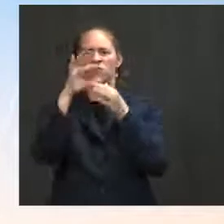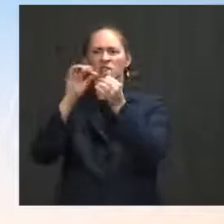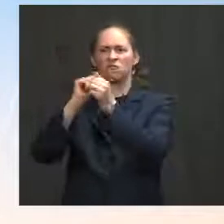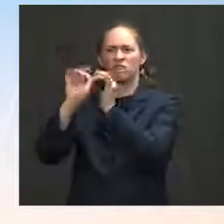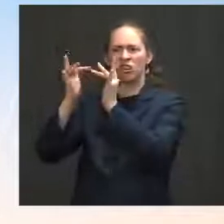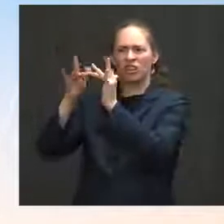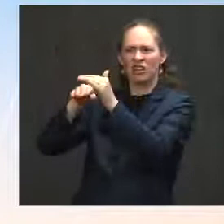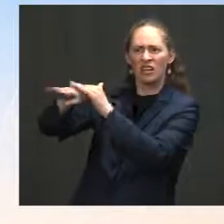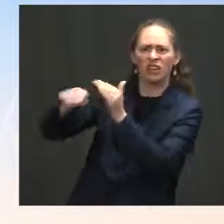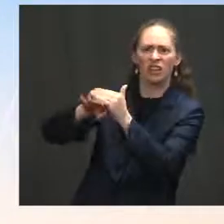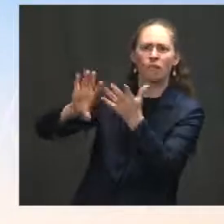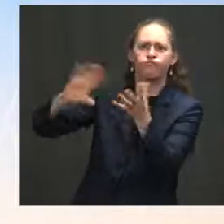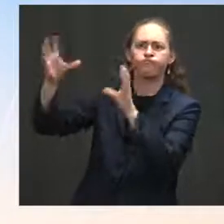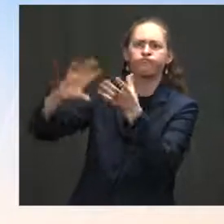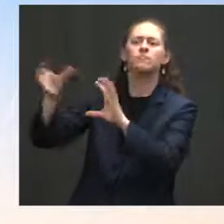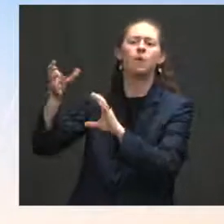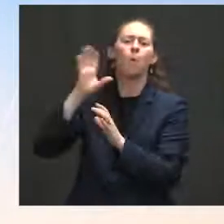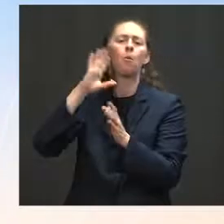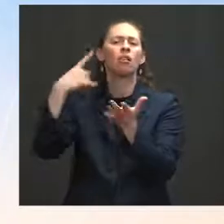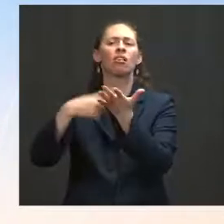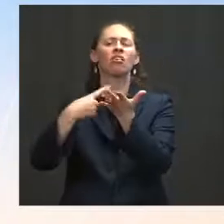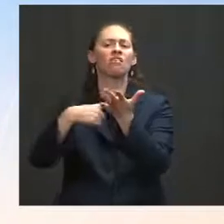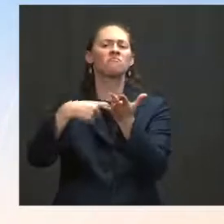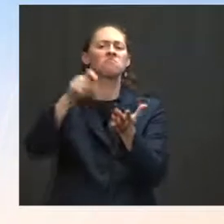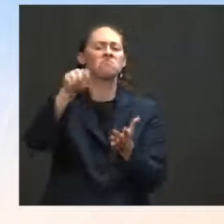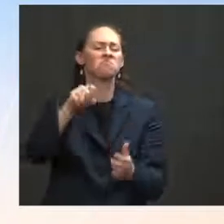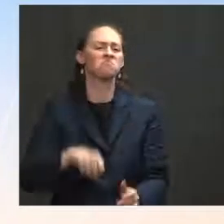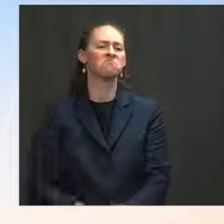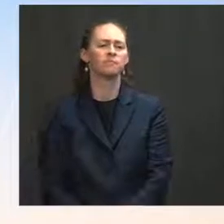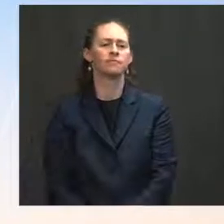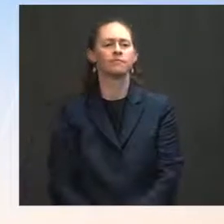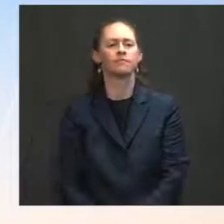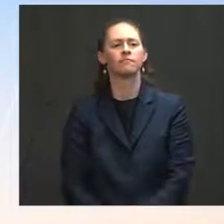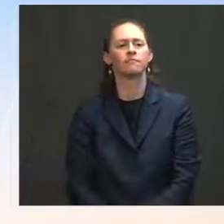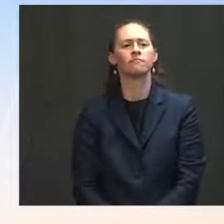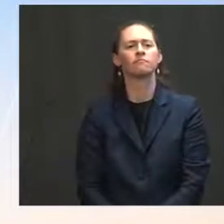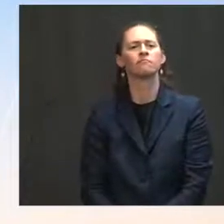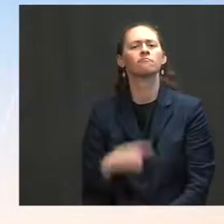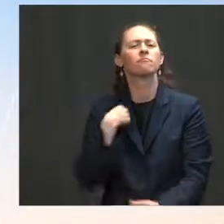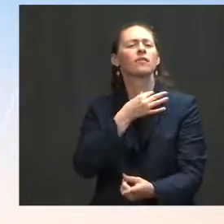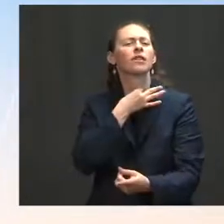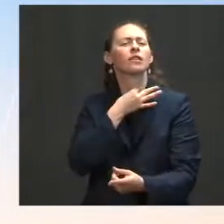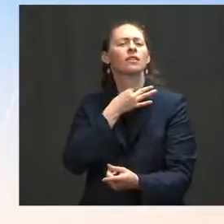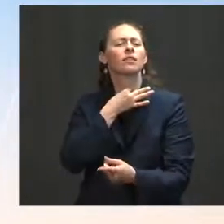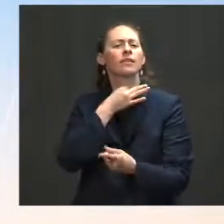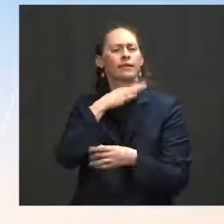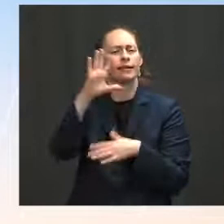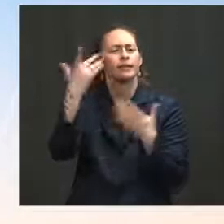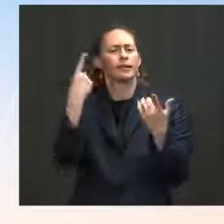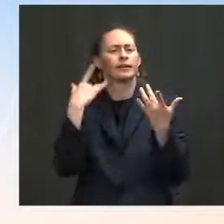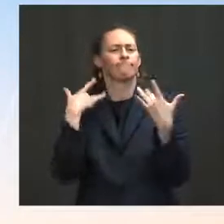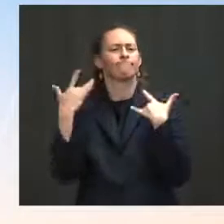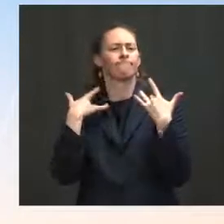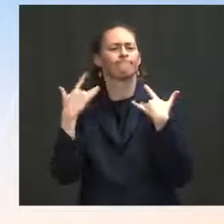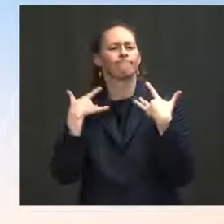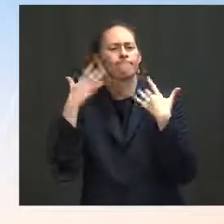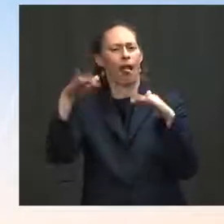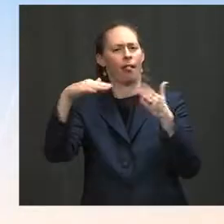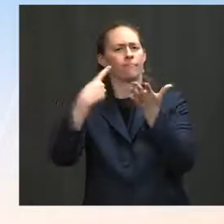then another quick one. So on Germany, this one residual issue that is still to be addressed has to do with Nord